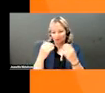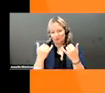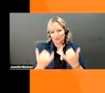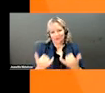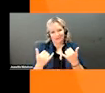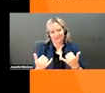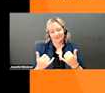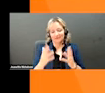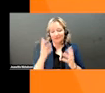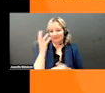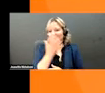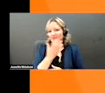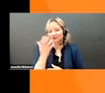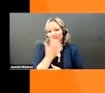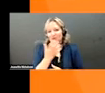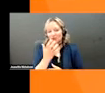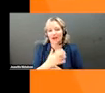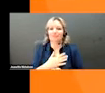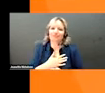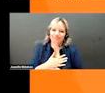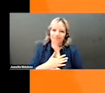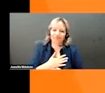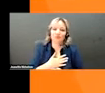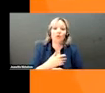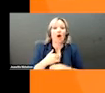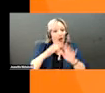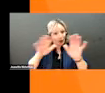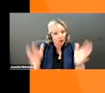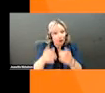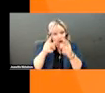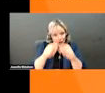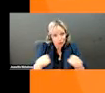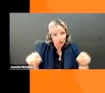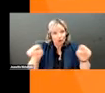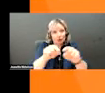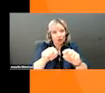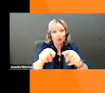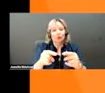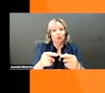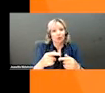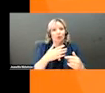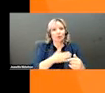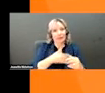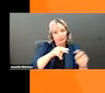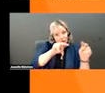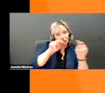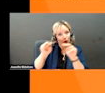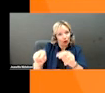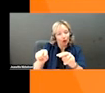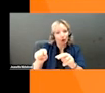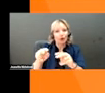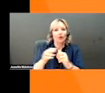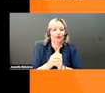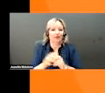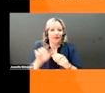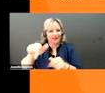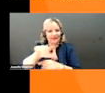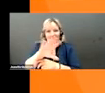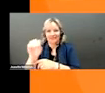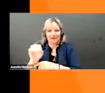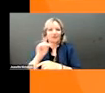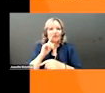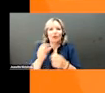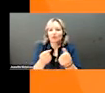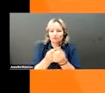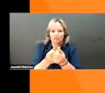in your company, if I may say that. And I encourage everyone to look to this amazing group for the same.